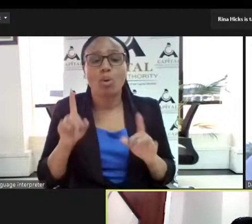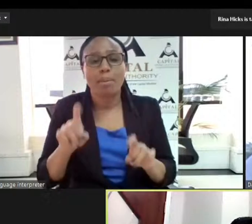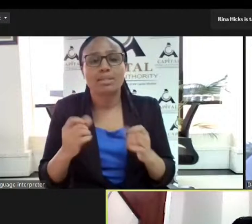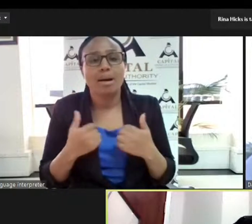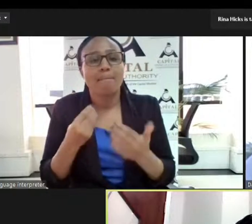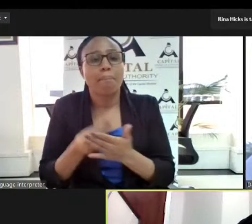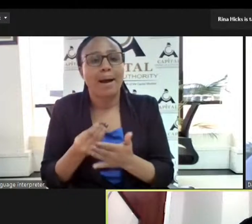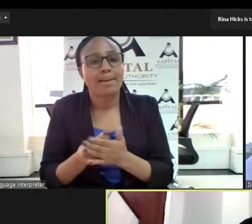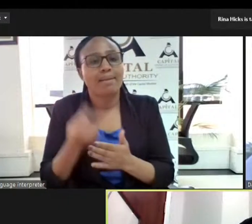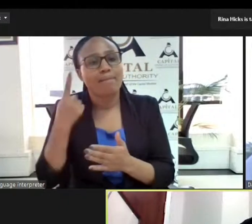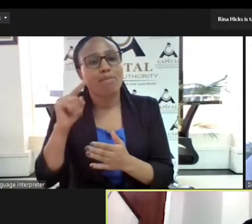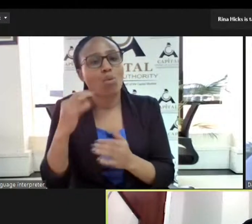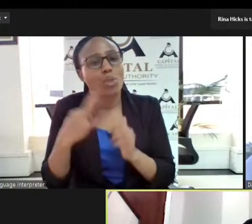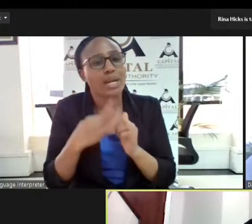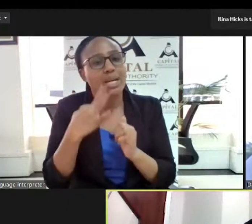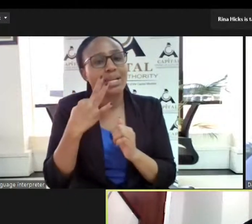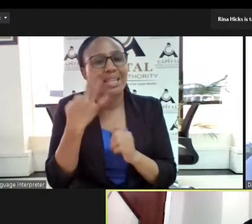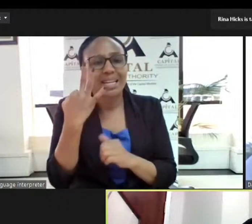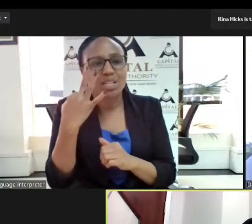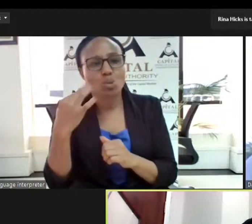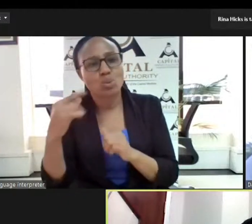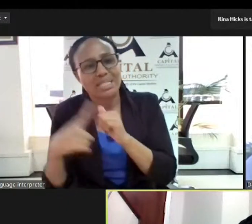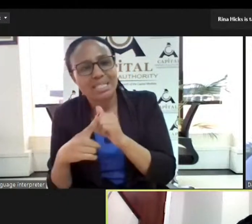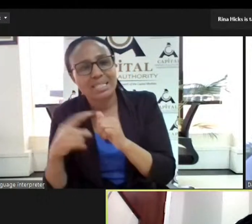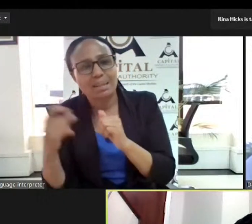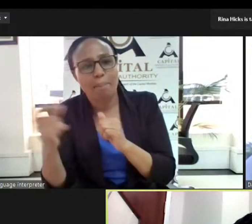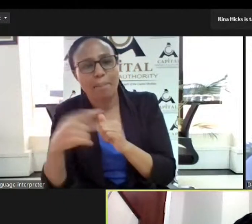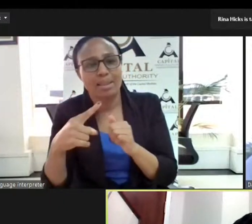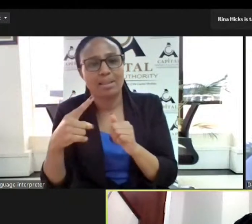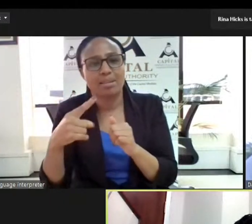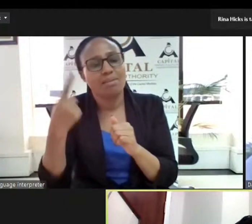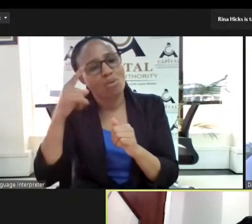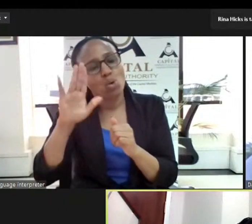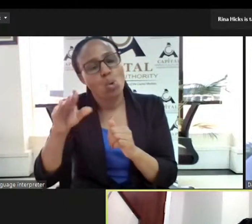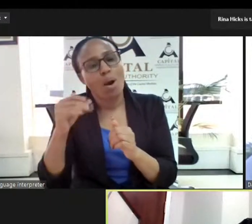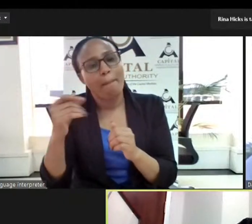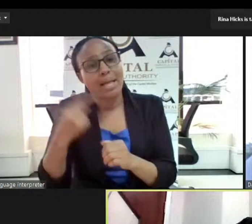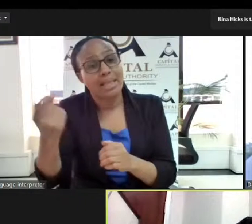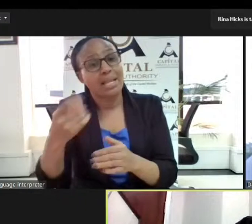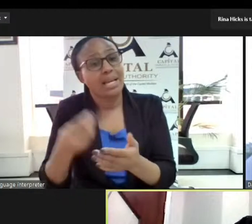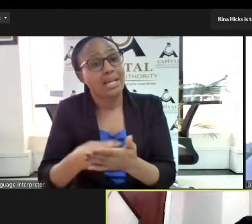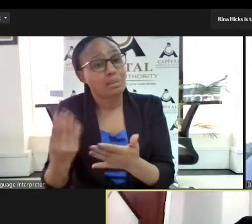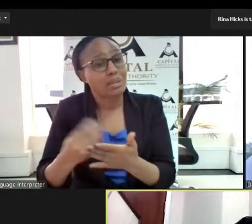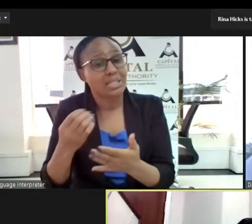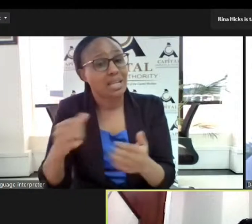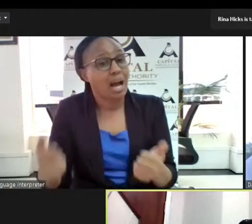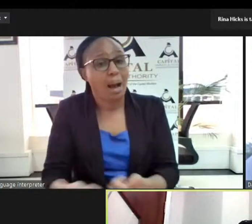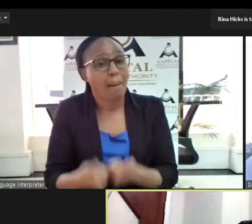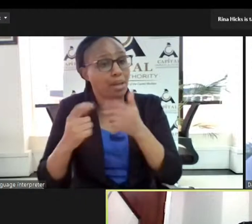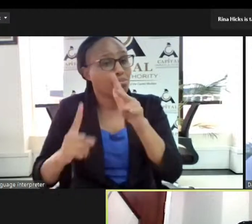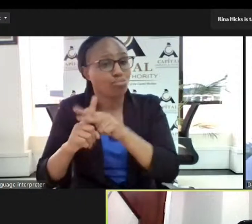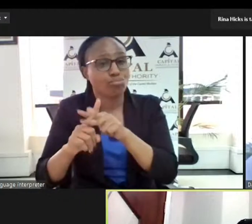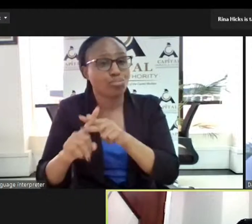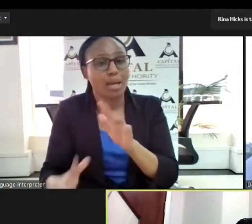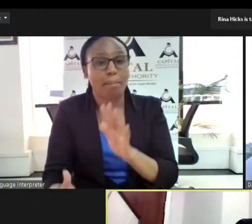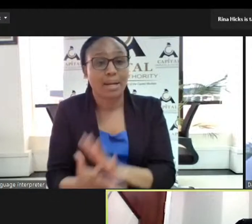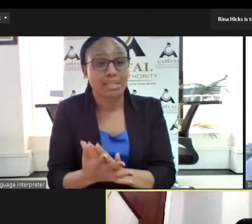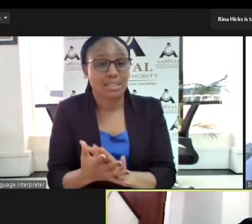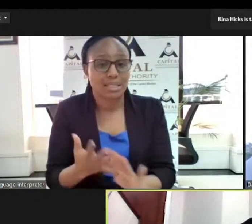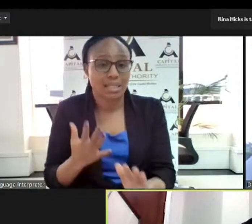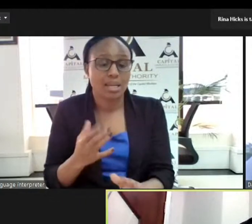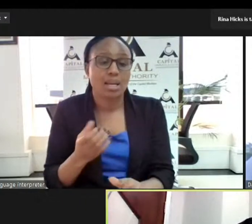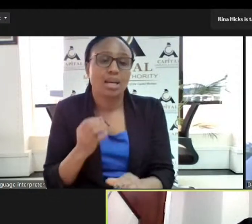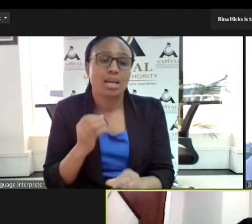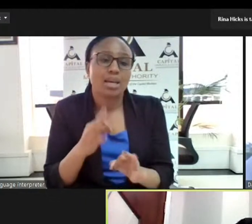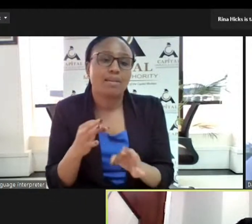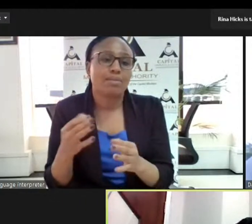at least 3 to 6 months of your monthly expenses in case any emergency occurs. Now, once you've got that covered and